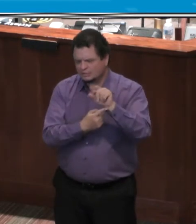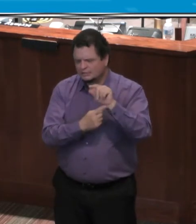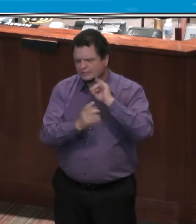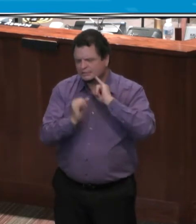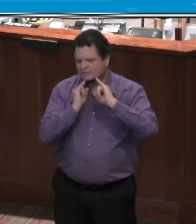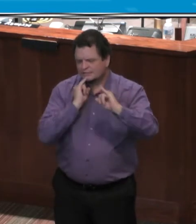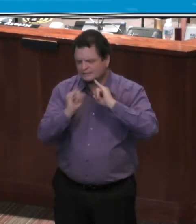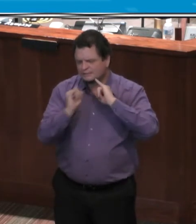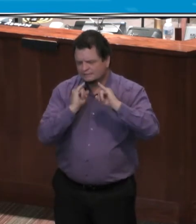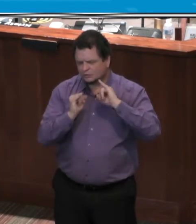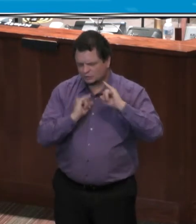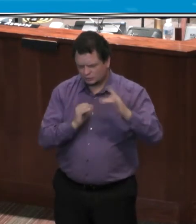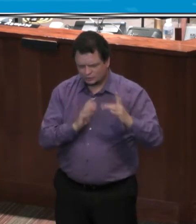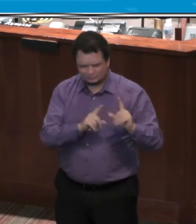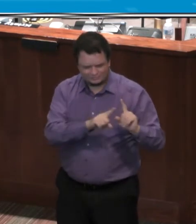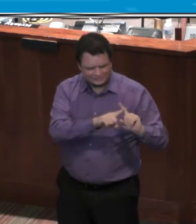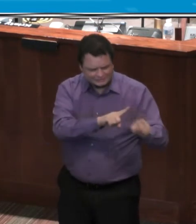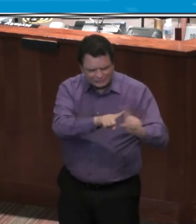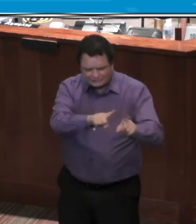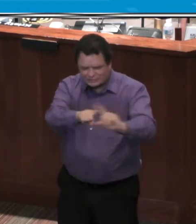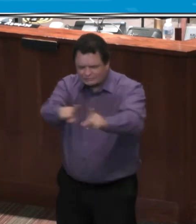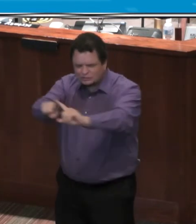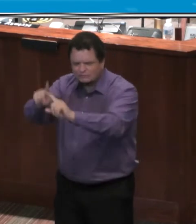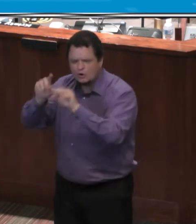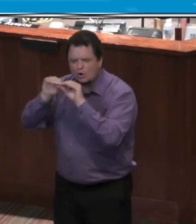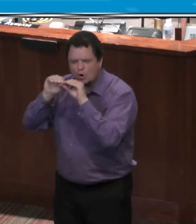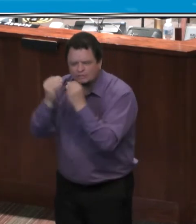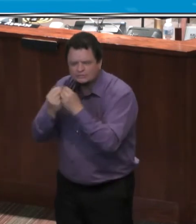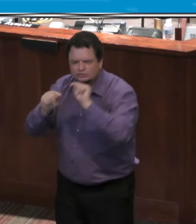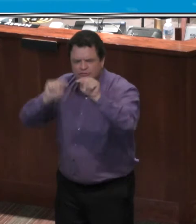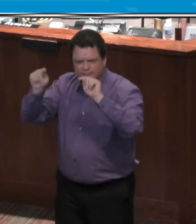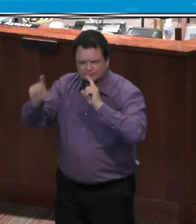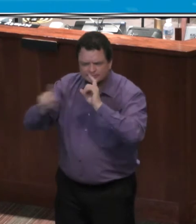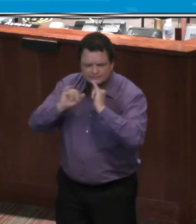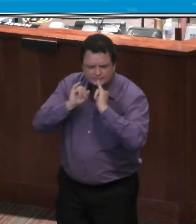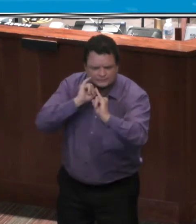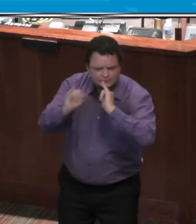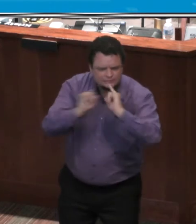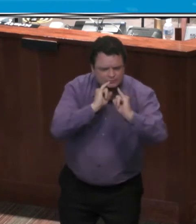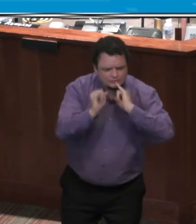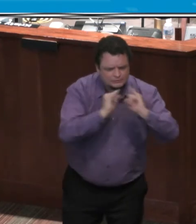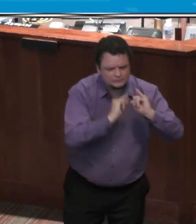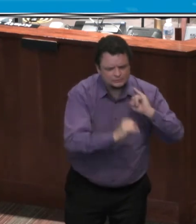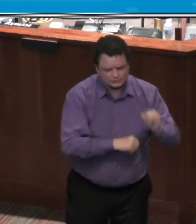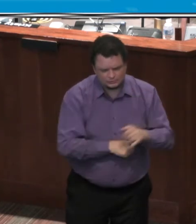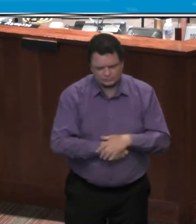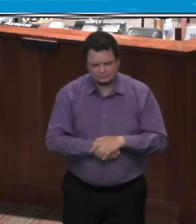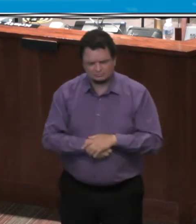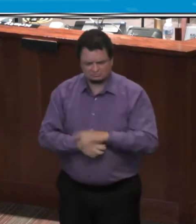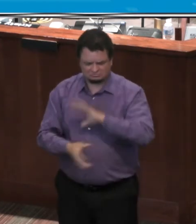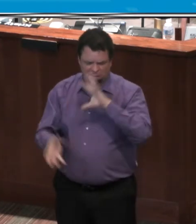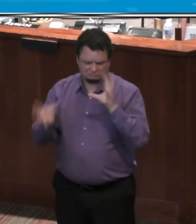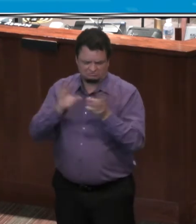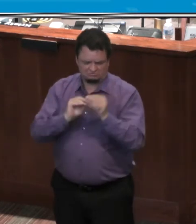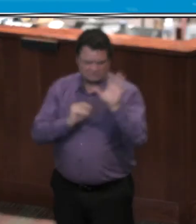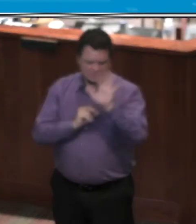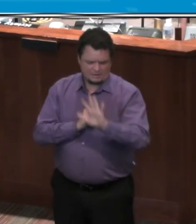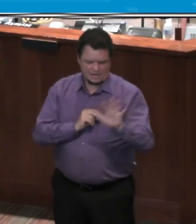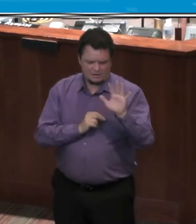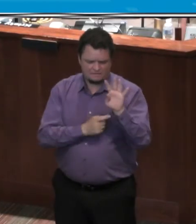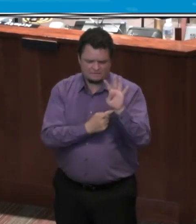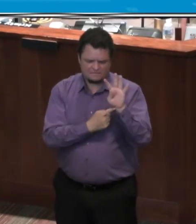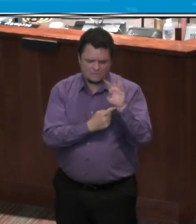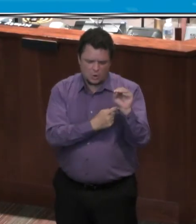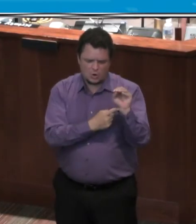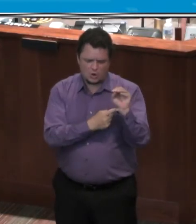together, and then collected just around 40 surveys. With that information, we dug through it, we looked at what we thought were